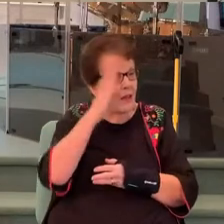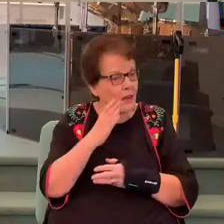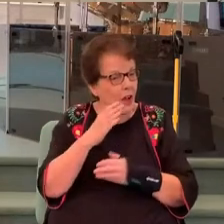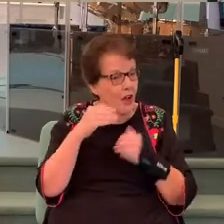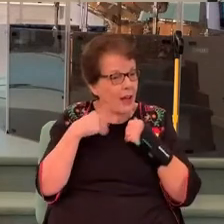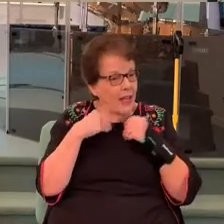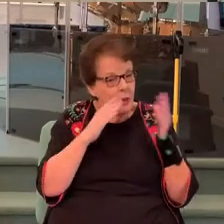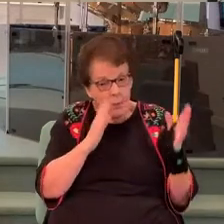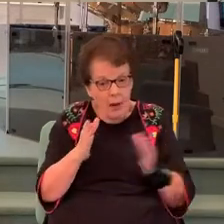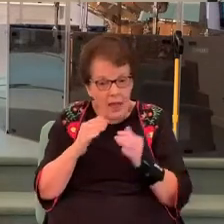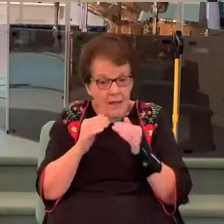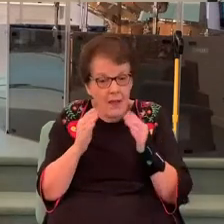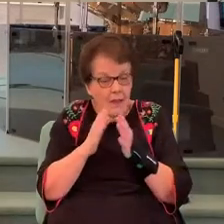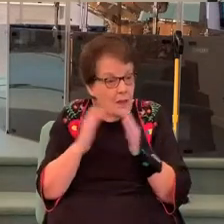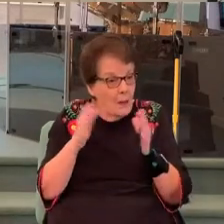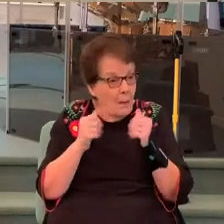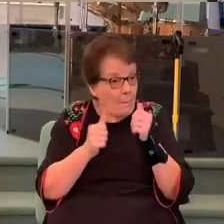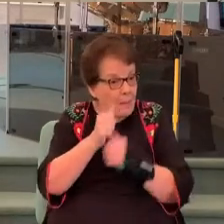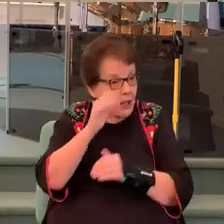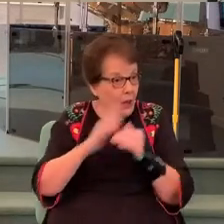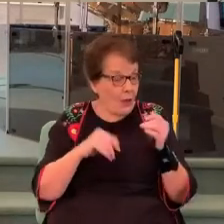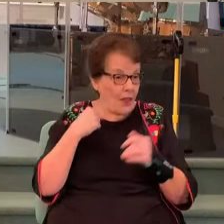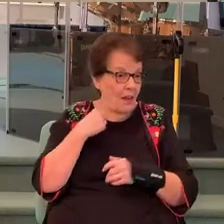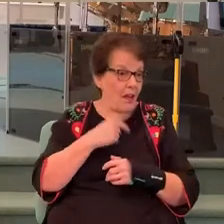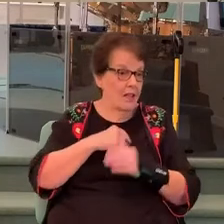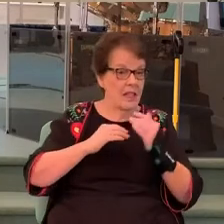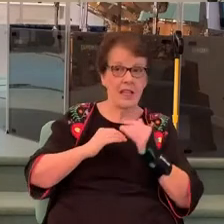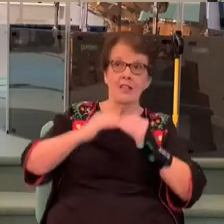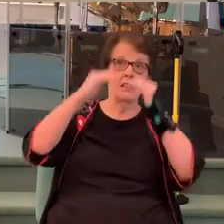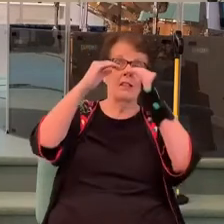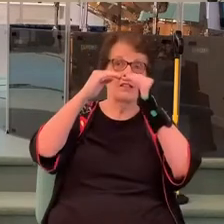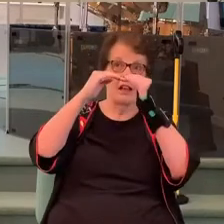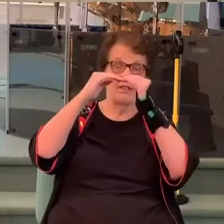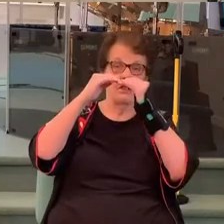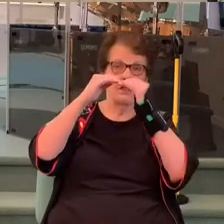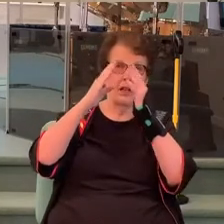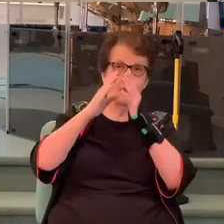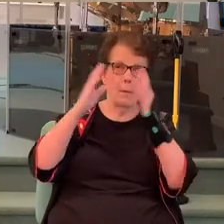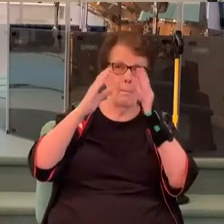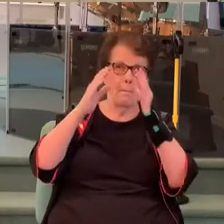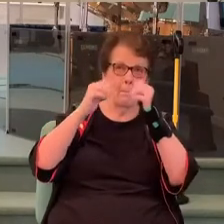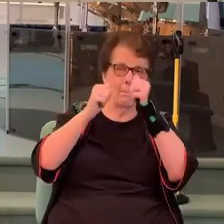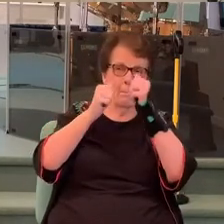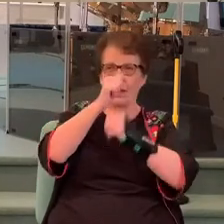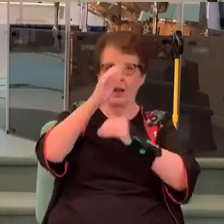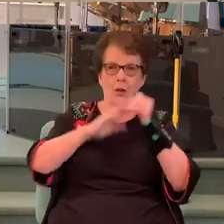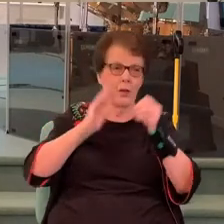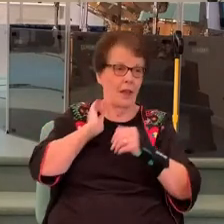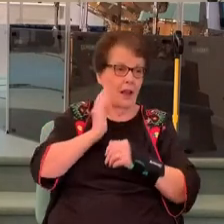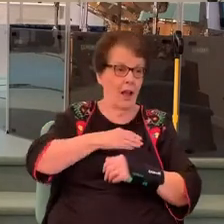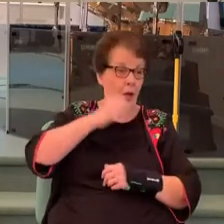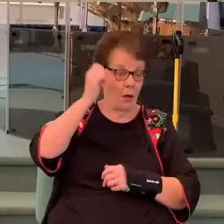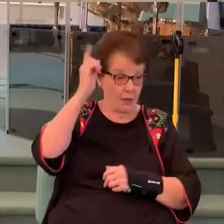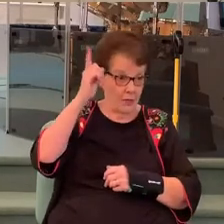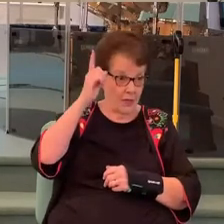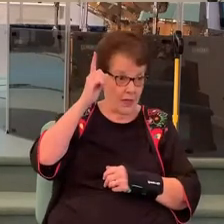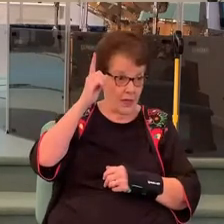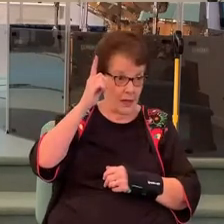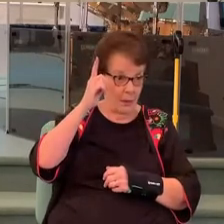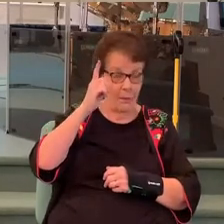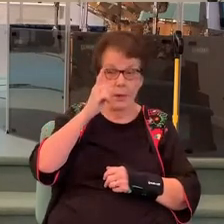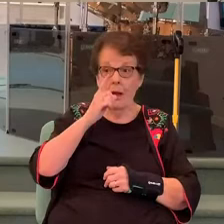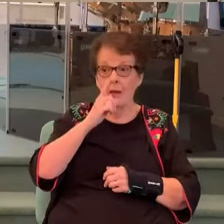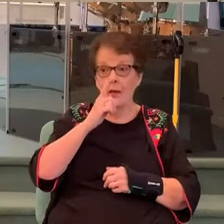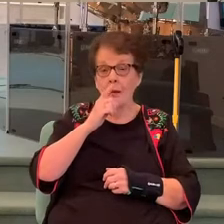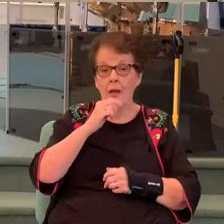than us. His sovereignty is greater than our realm of understanding, but ultimately for those who trust in Him,